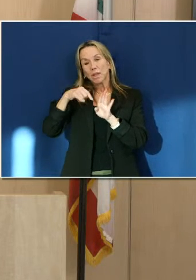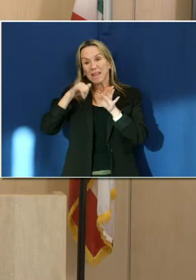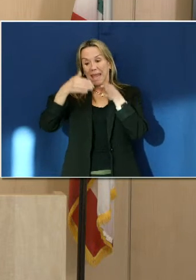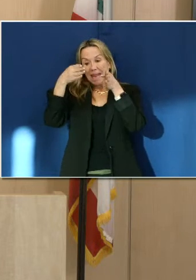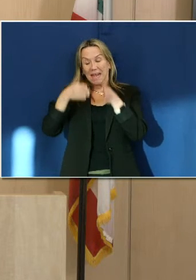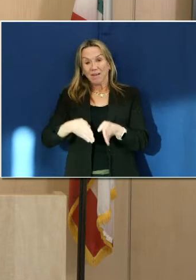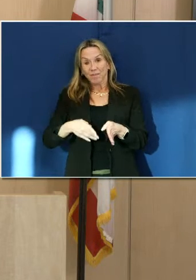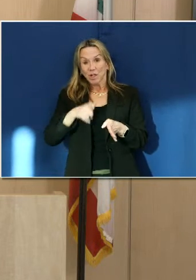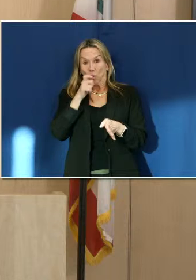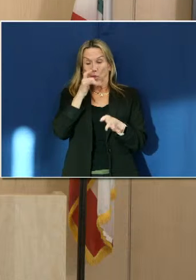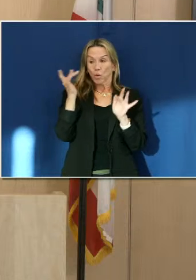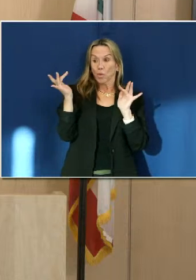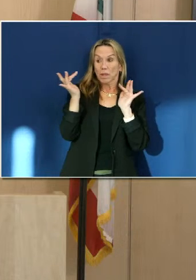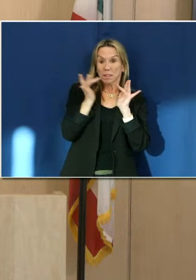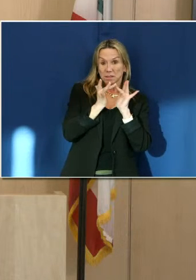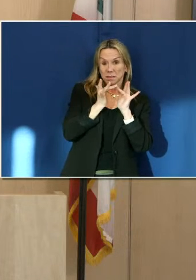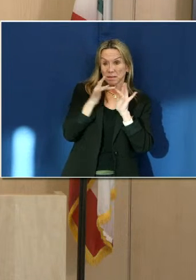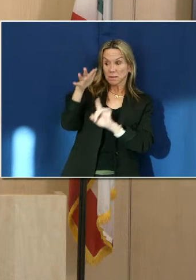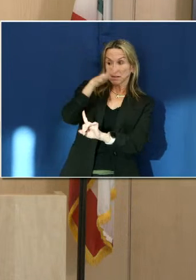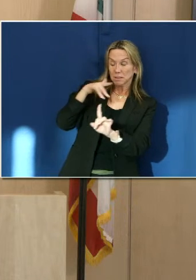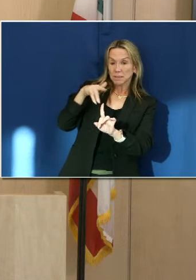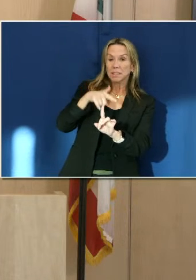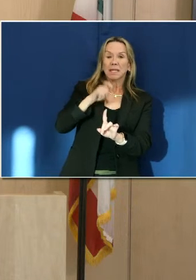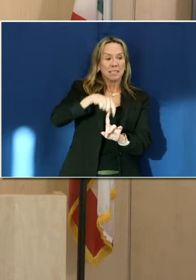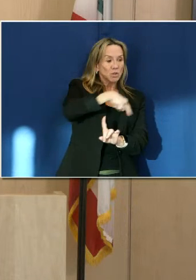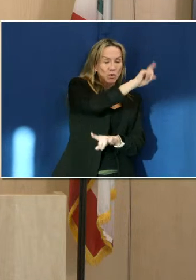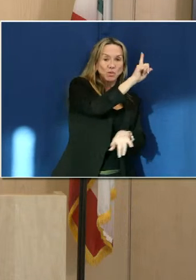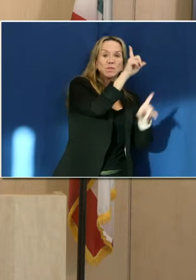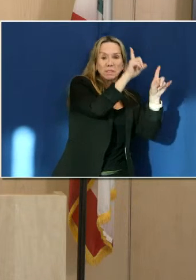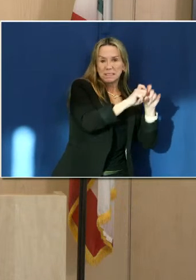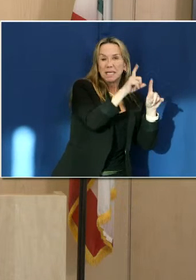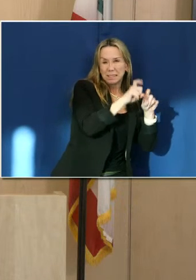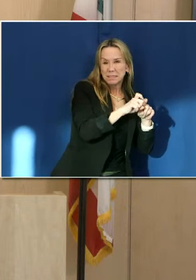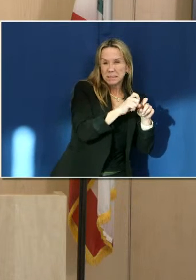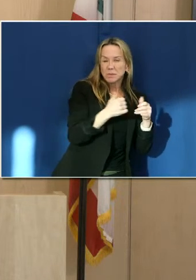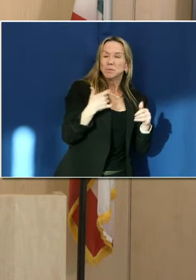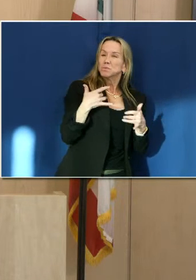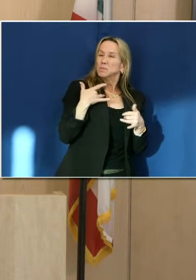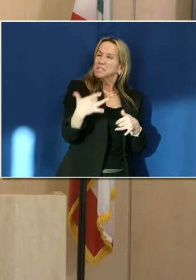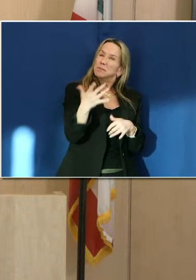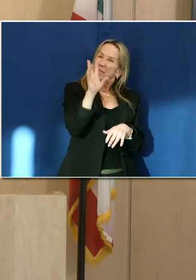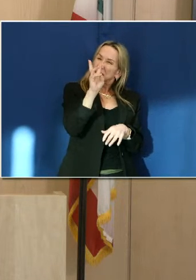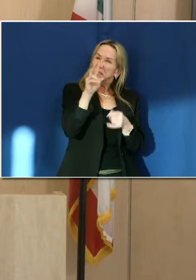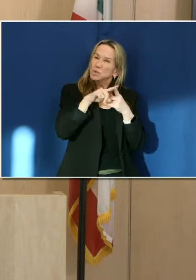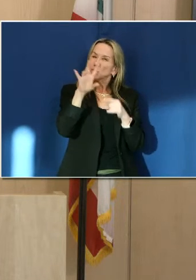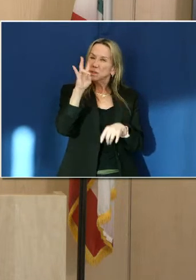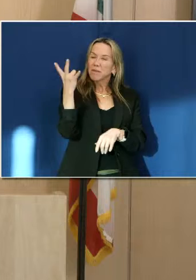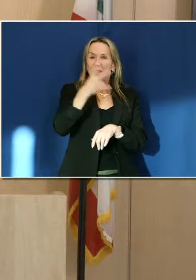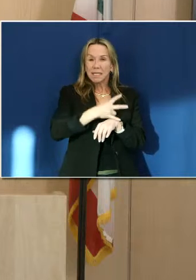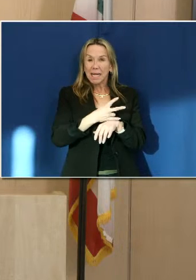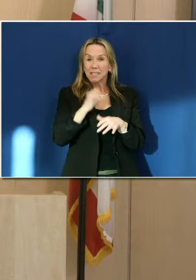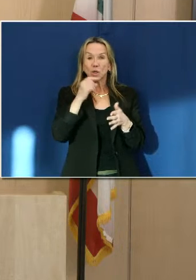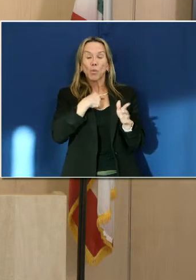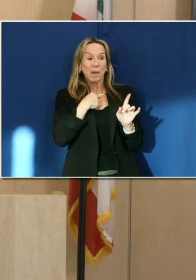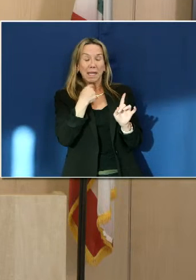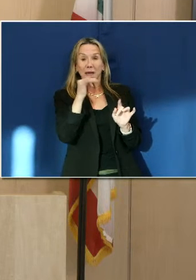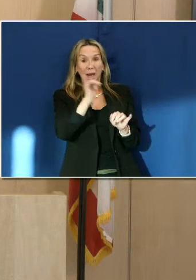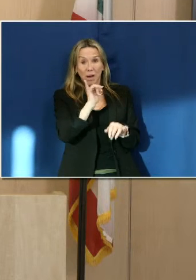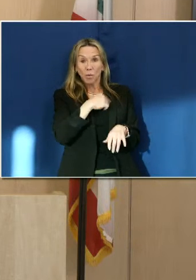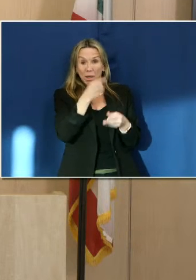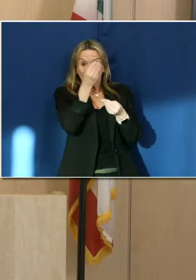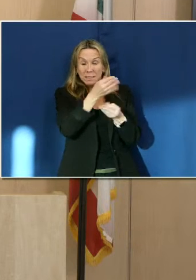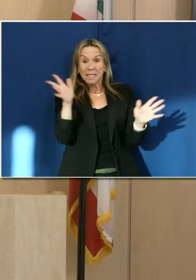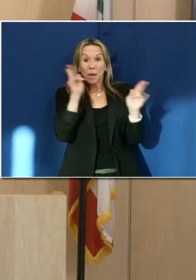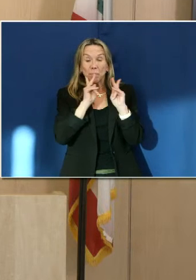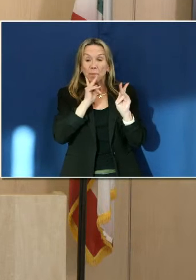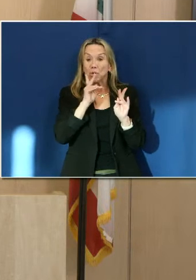it's been about 3.5 days, and we've tried to get the word out to individuals to, if you get symptoms, and in our